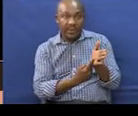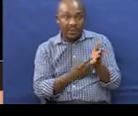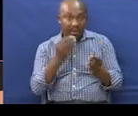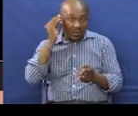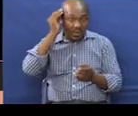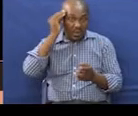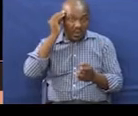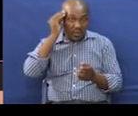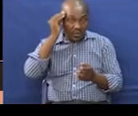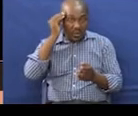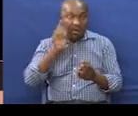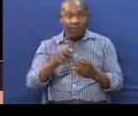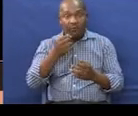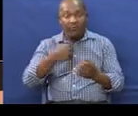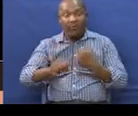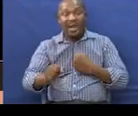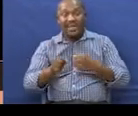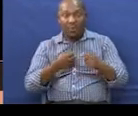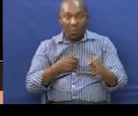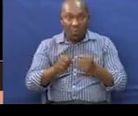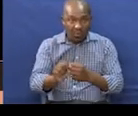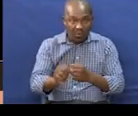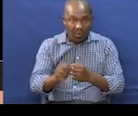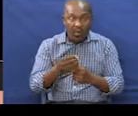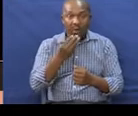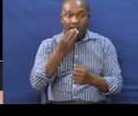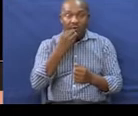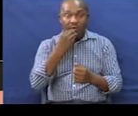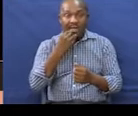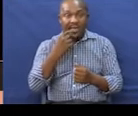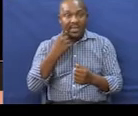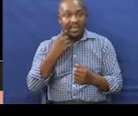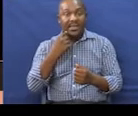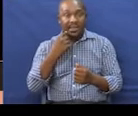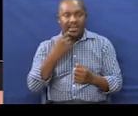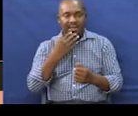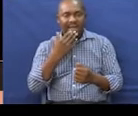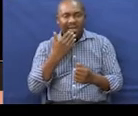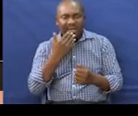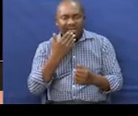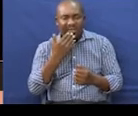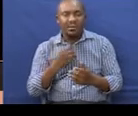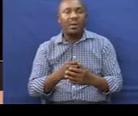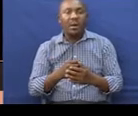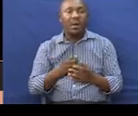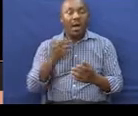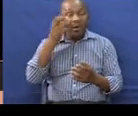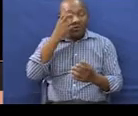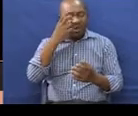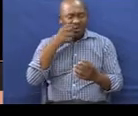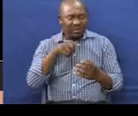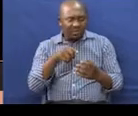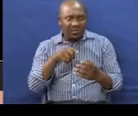the theory of the practical of food test, aiming at finding